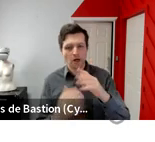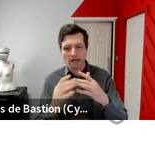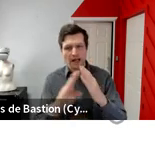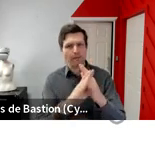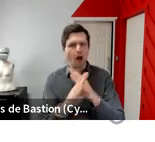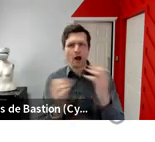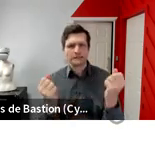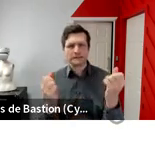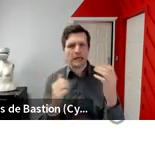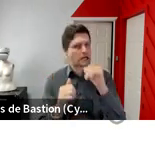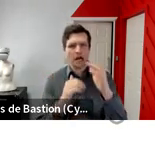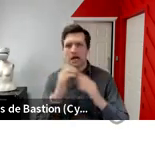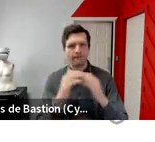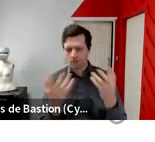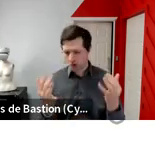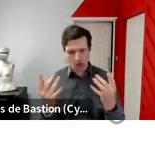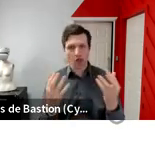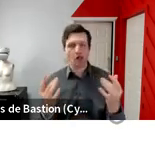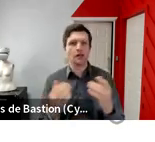but unfortunately,